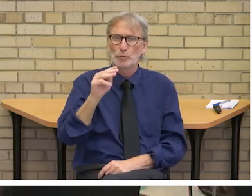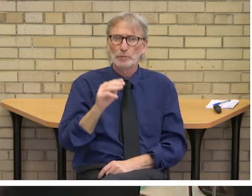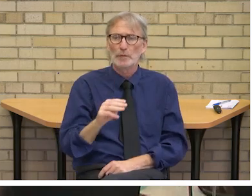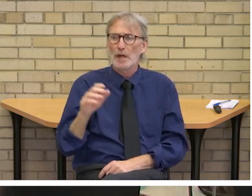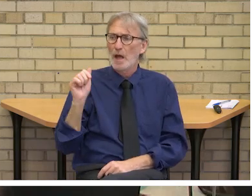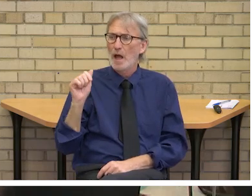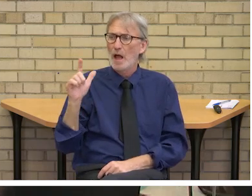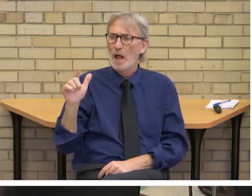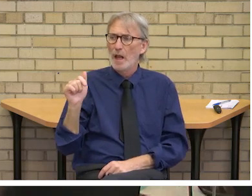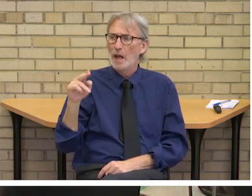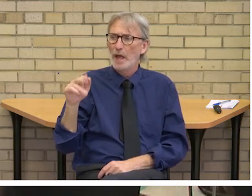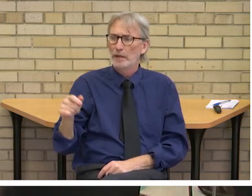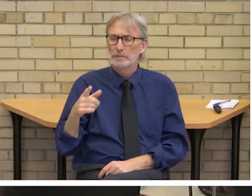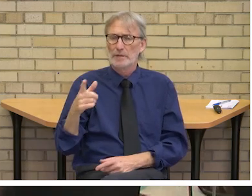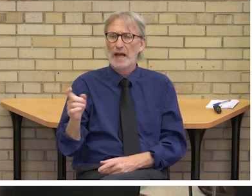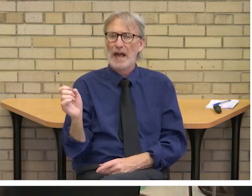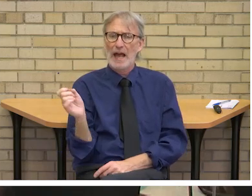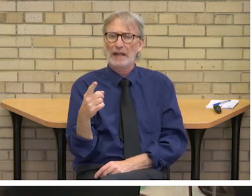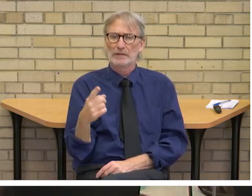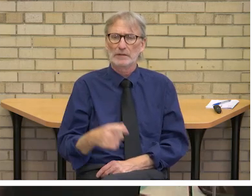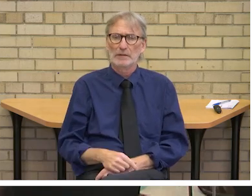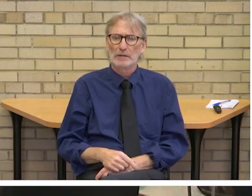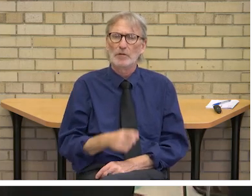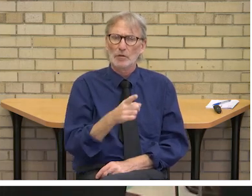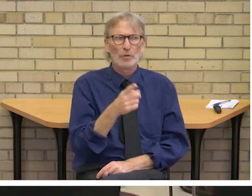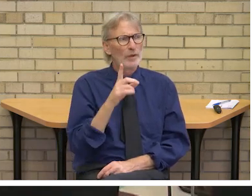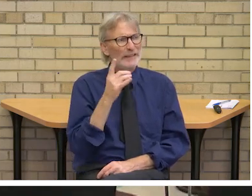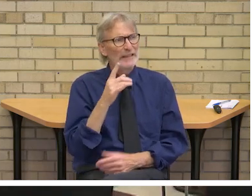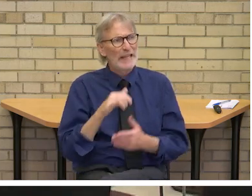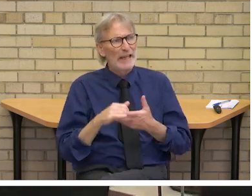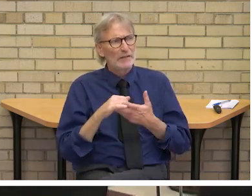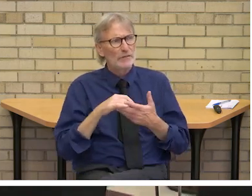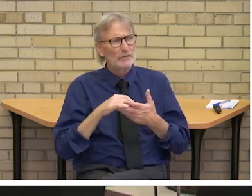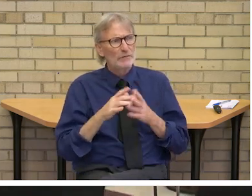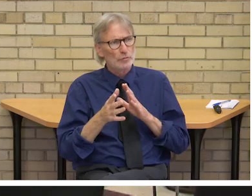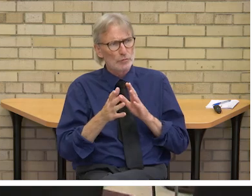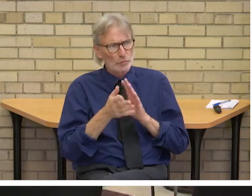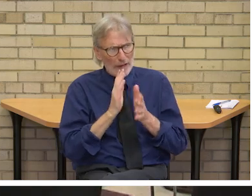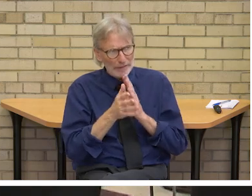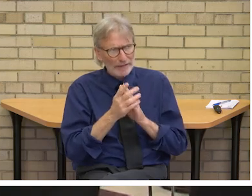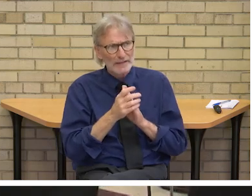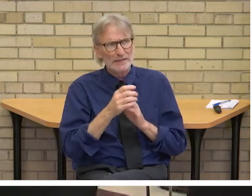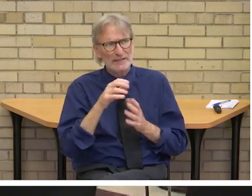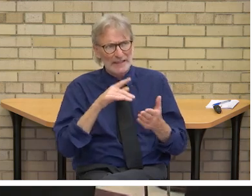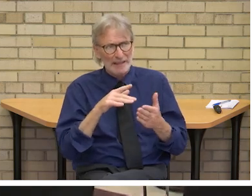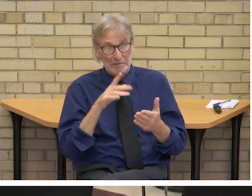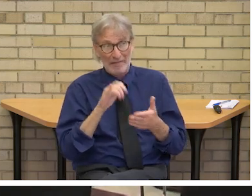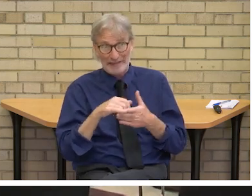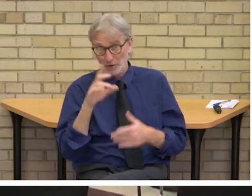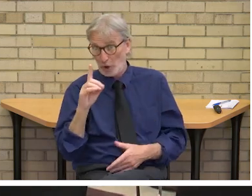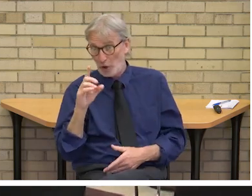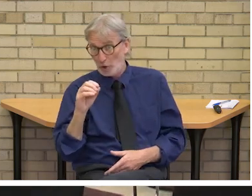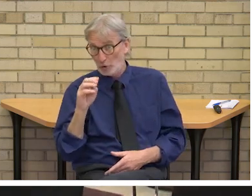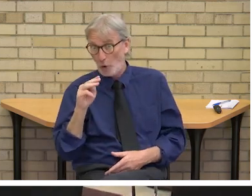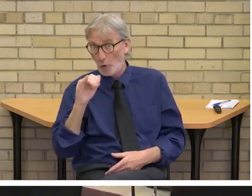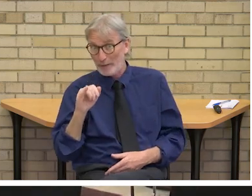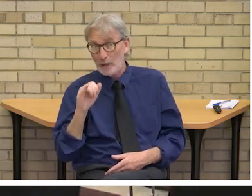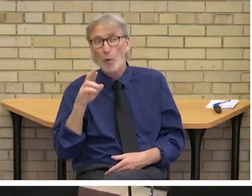Elena on Zoom would like to know who did the traffic study. Is that something that DOMI does internally or that they ask